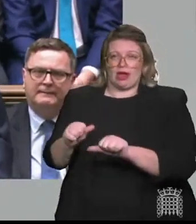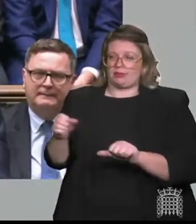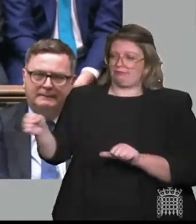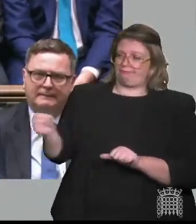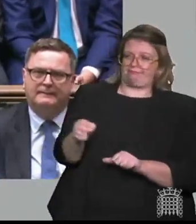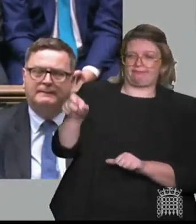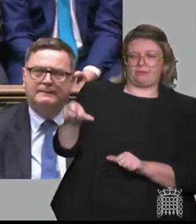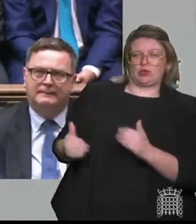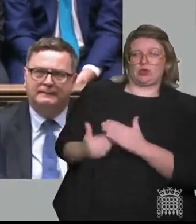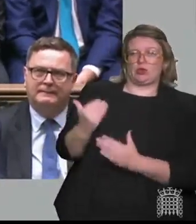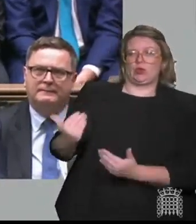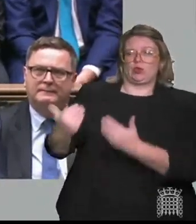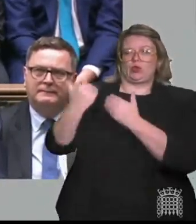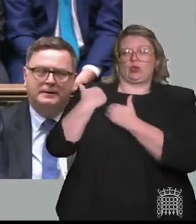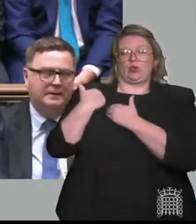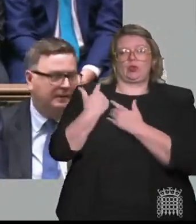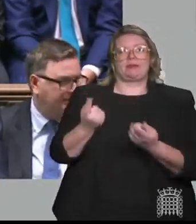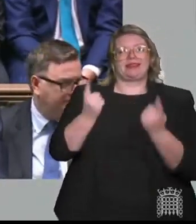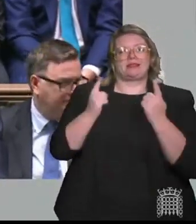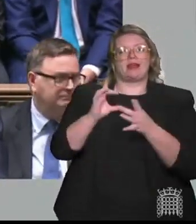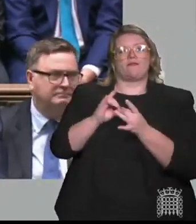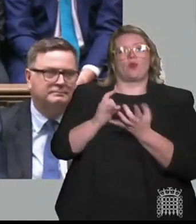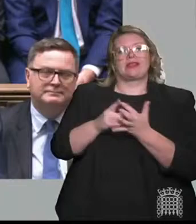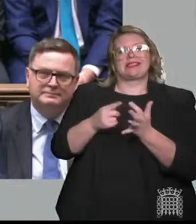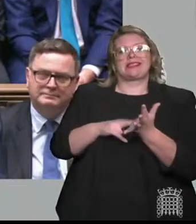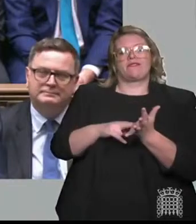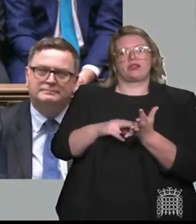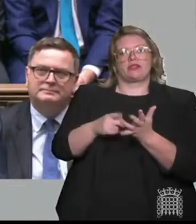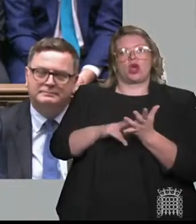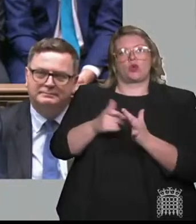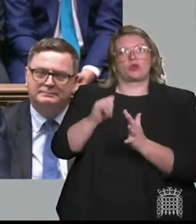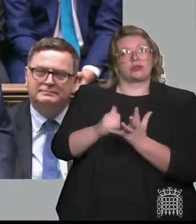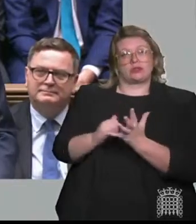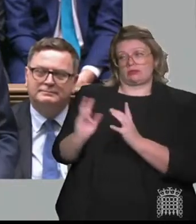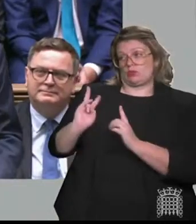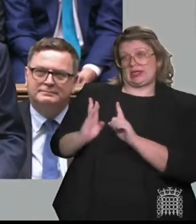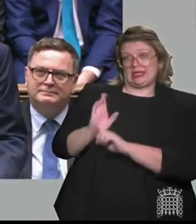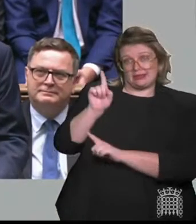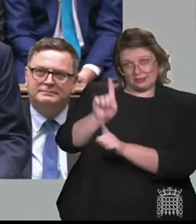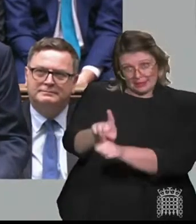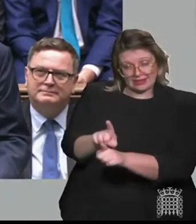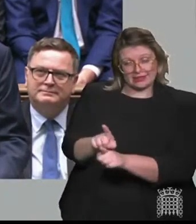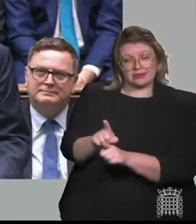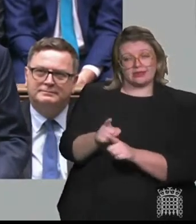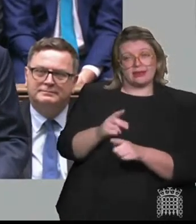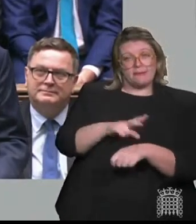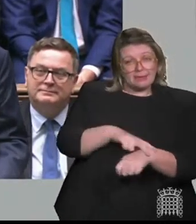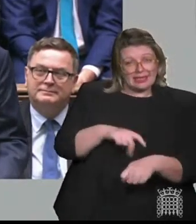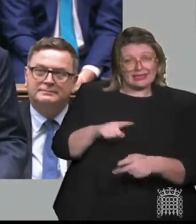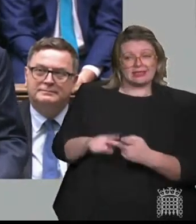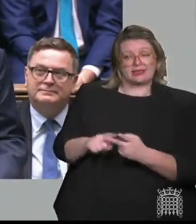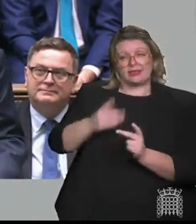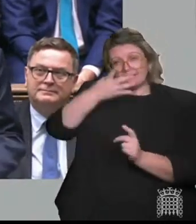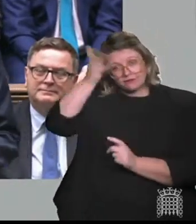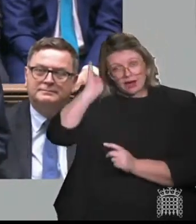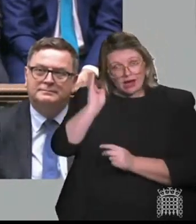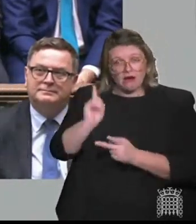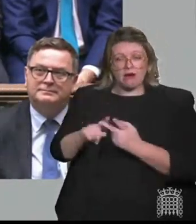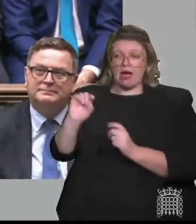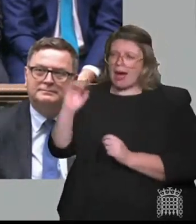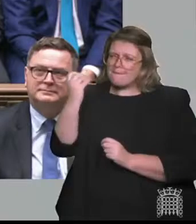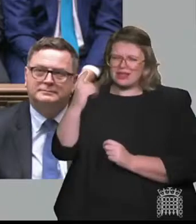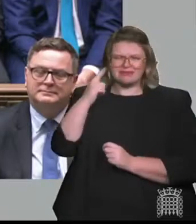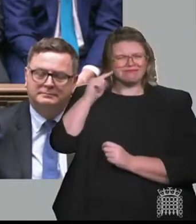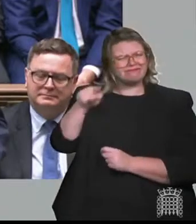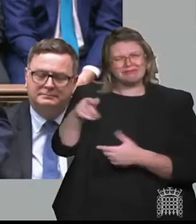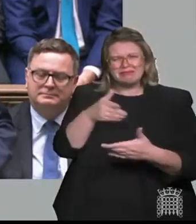the Right Honourable Member for Sevenoaks, who has already been with me to meet police, fire and ambulance personnel to understand why bureaucracy is